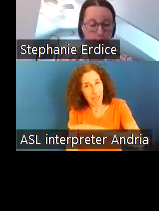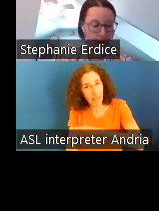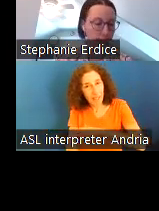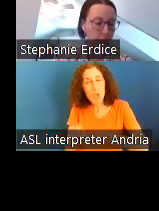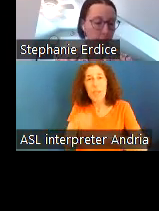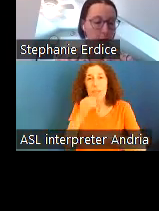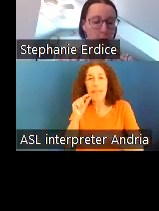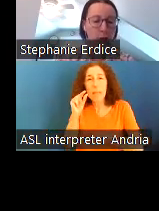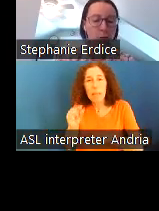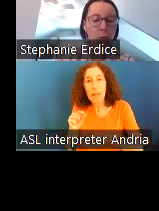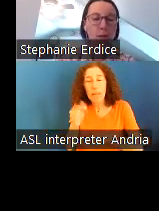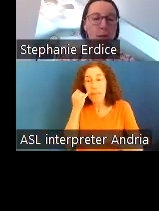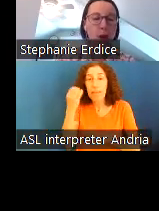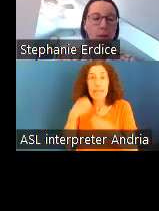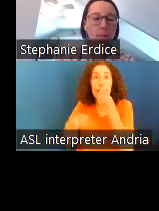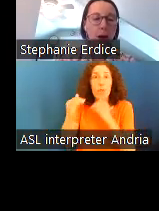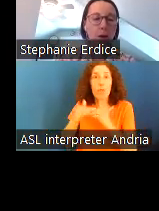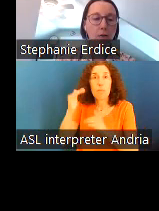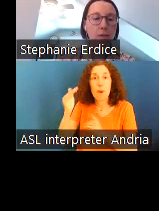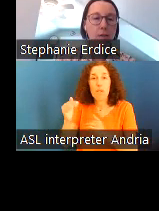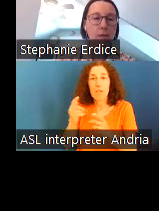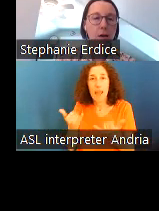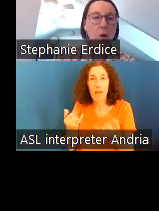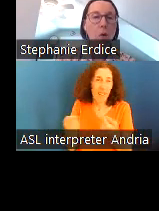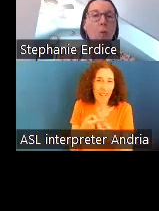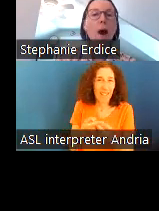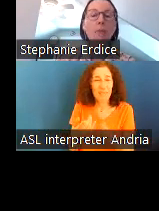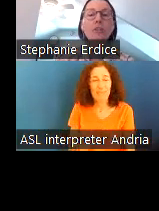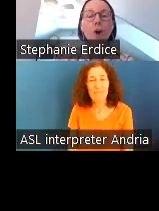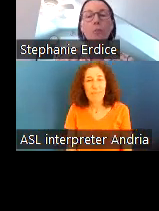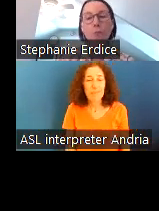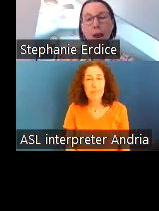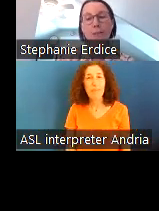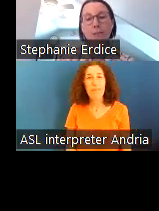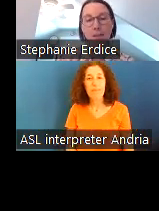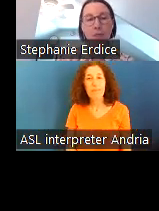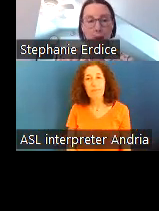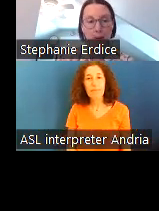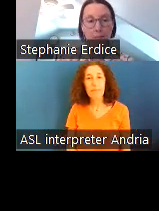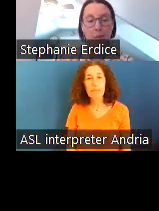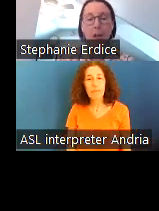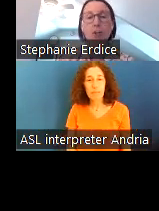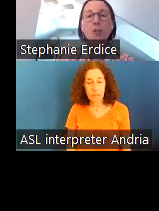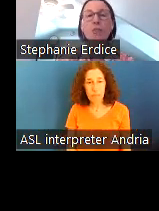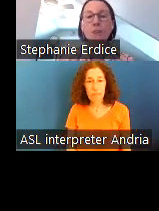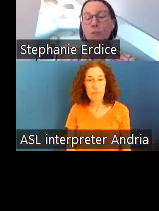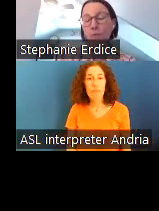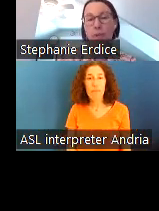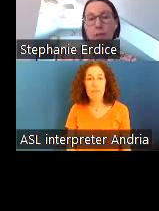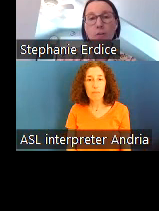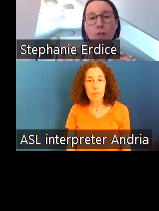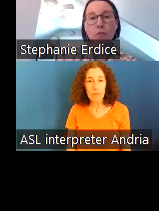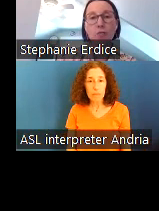in check. So we want to talk about why we don't practice self-care. So